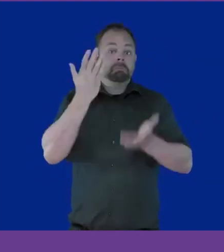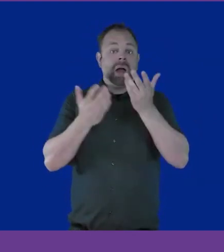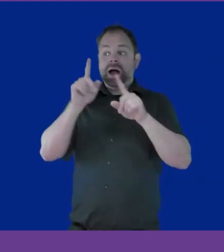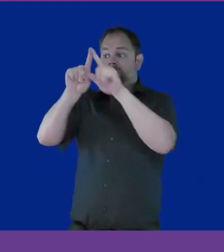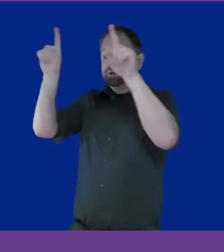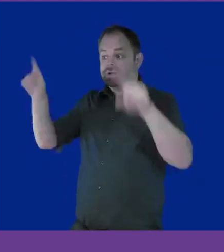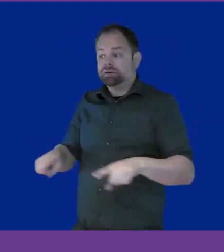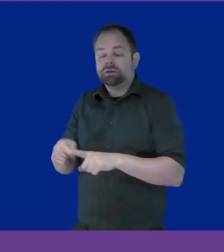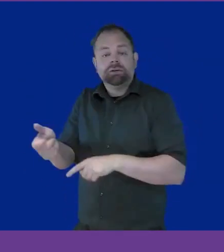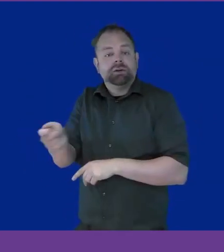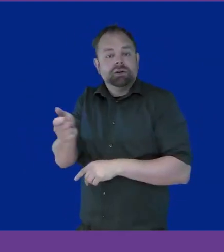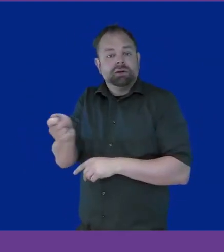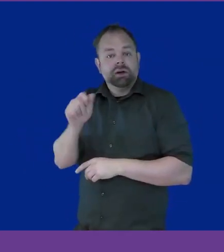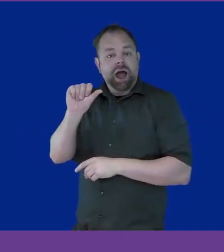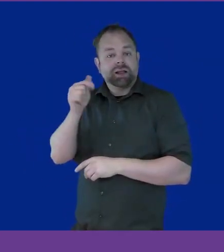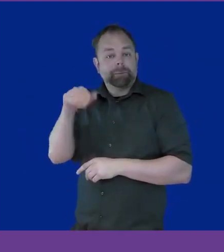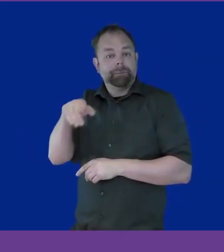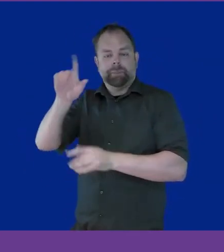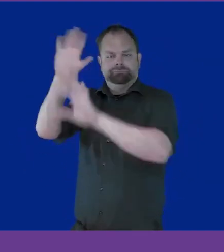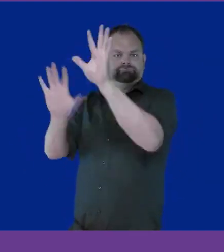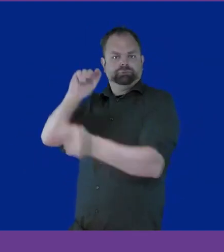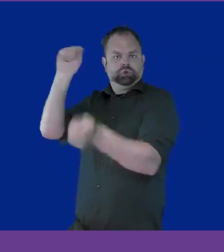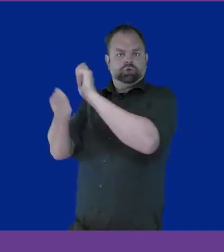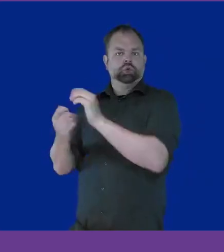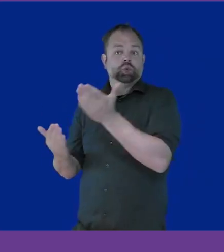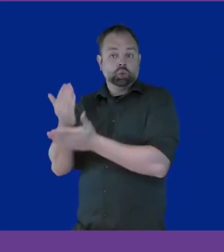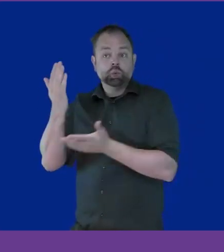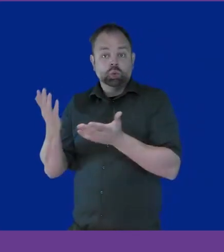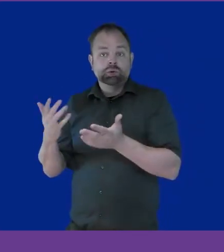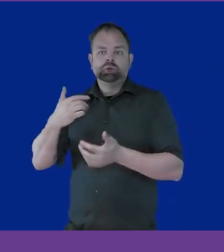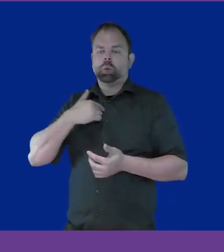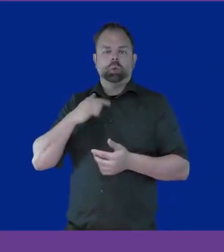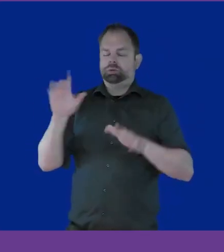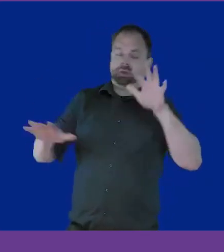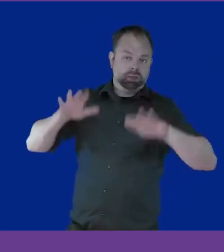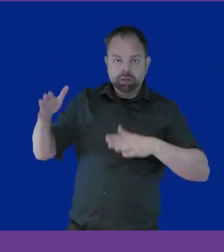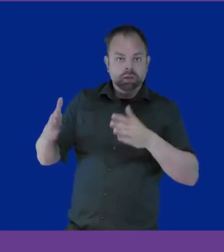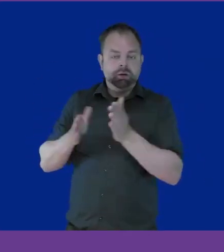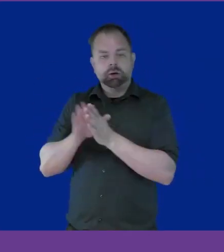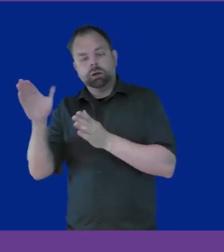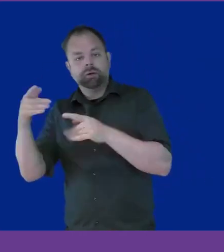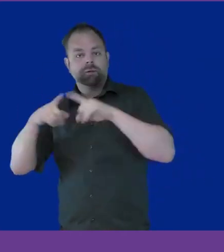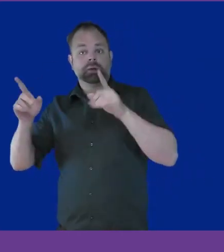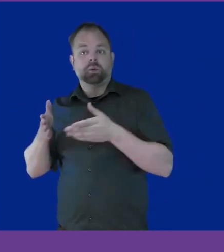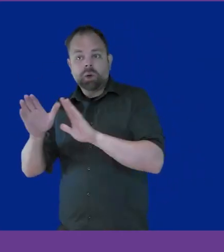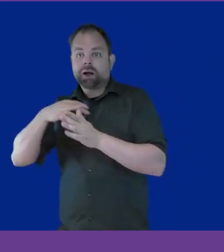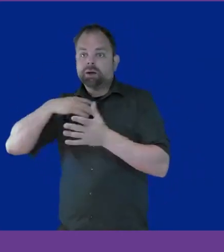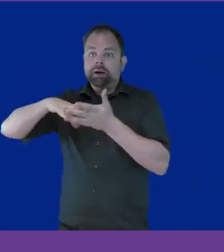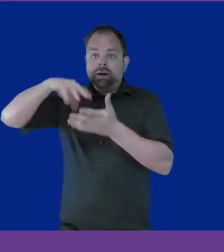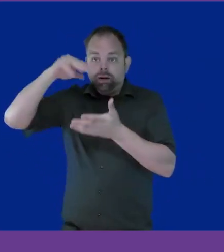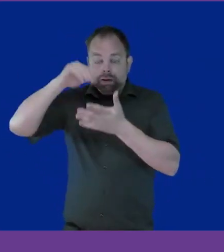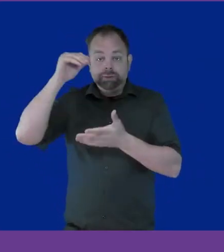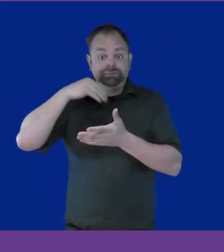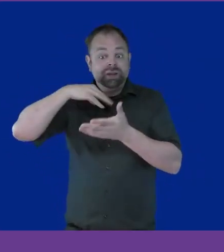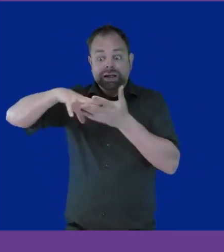I think all visually impaired people and disabled people, they want to be included. We don't want to have